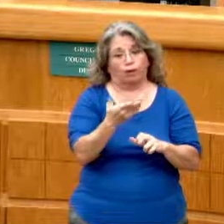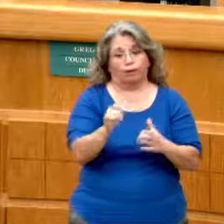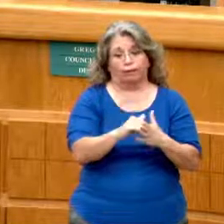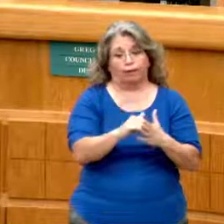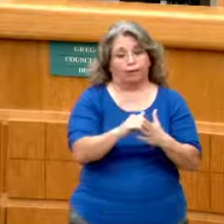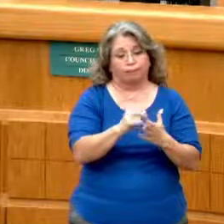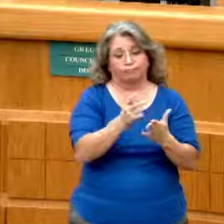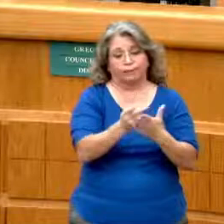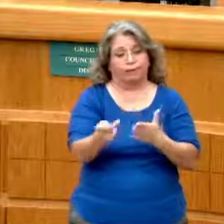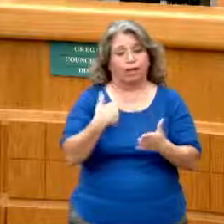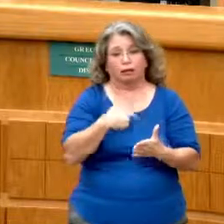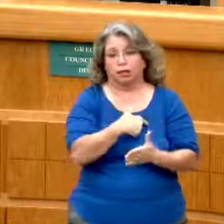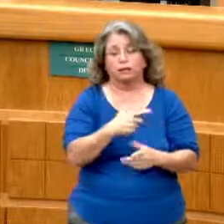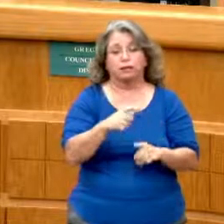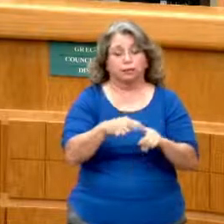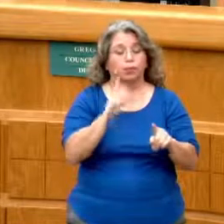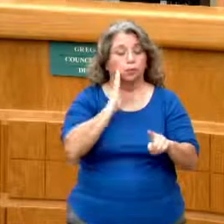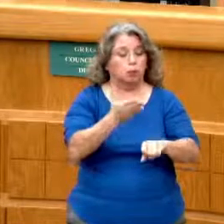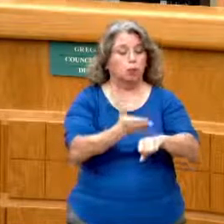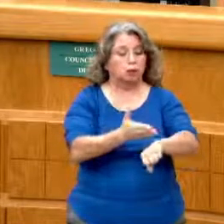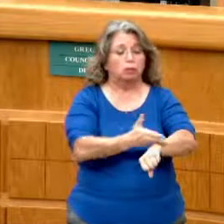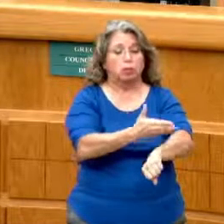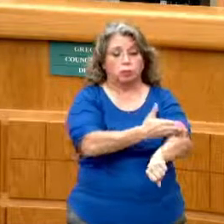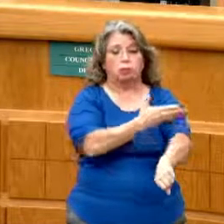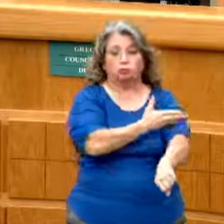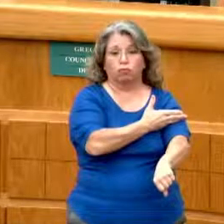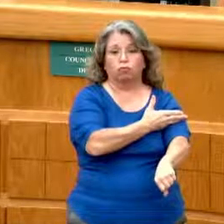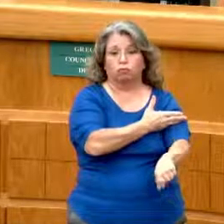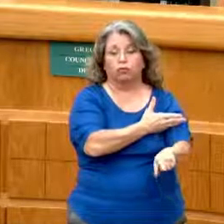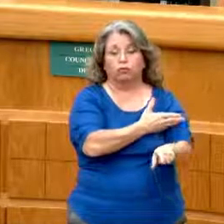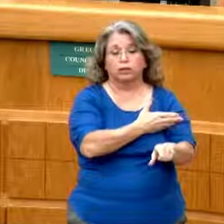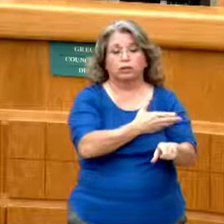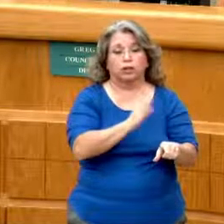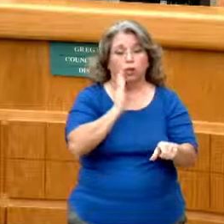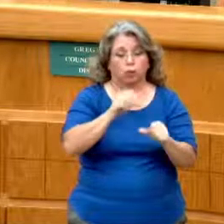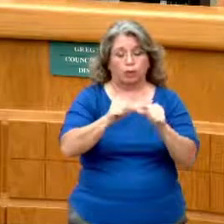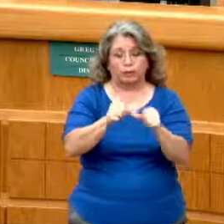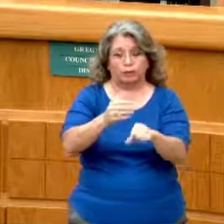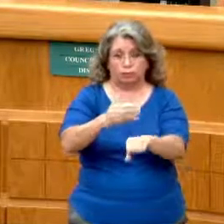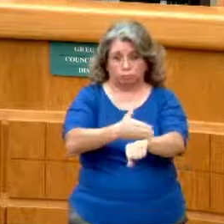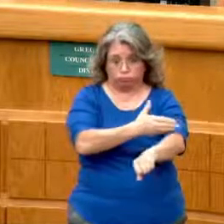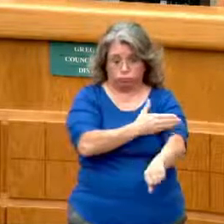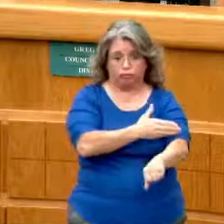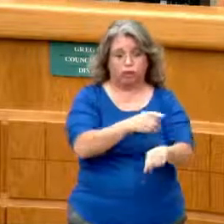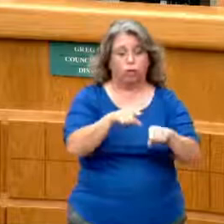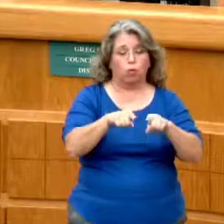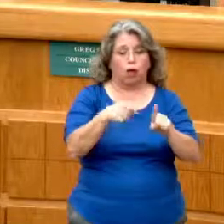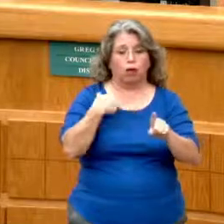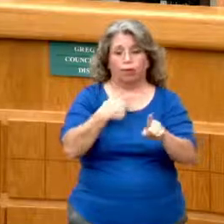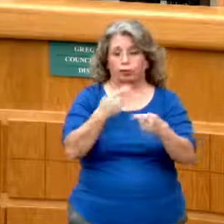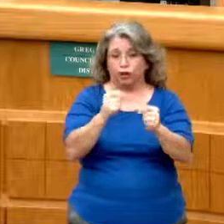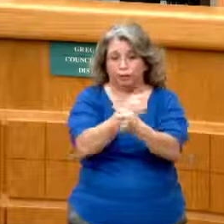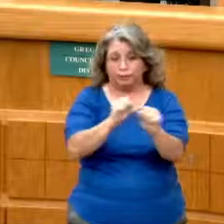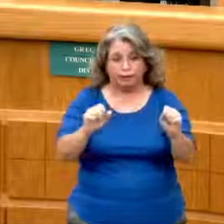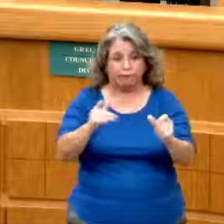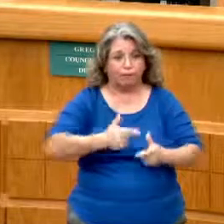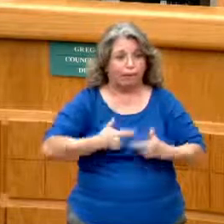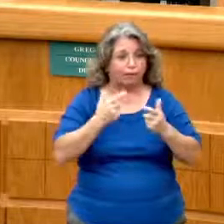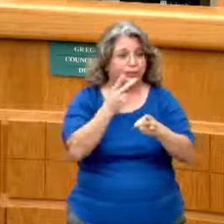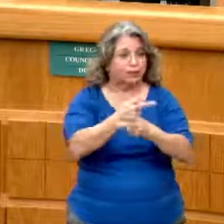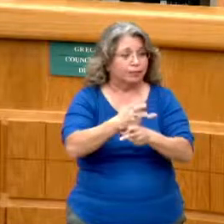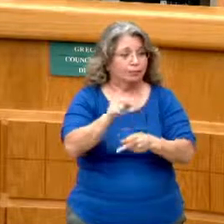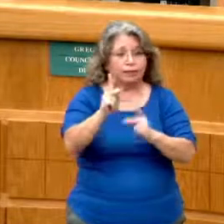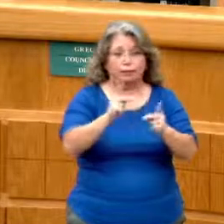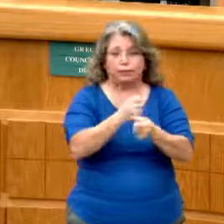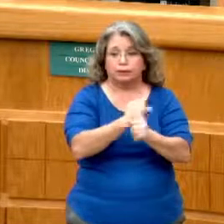processes, and we'll continue to do so as we continue to save lives and keep people safe. With that, we're going to do a Spanish